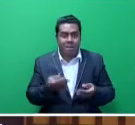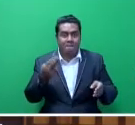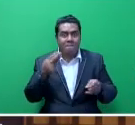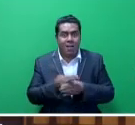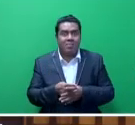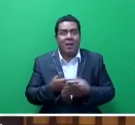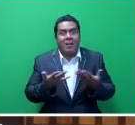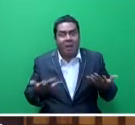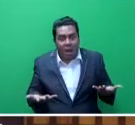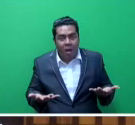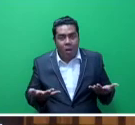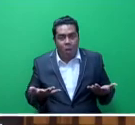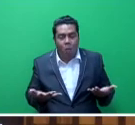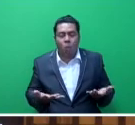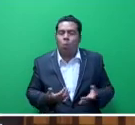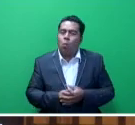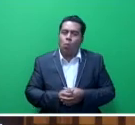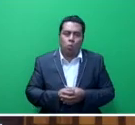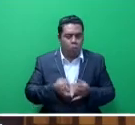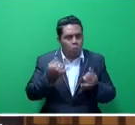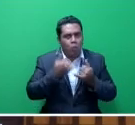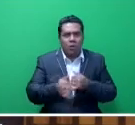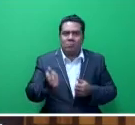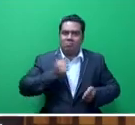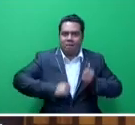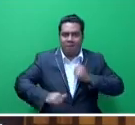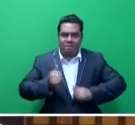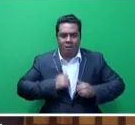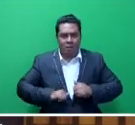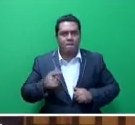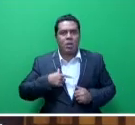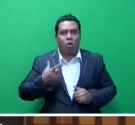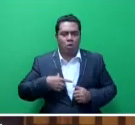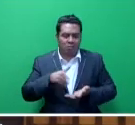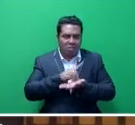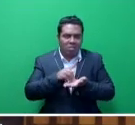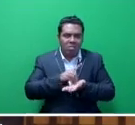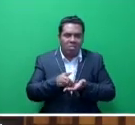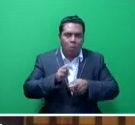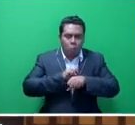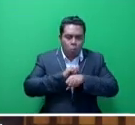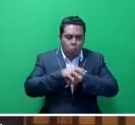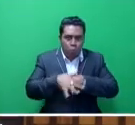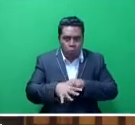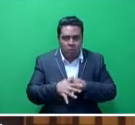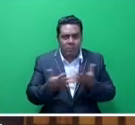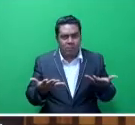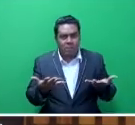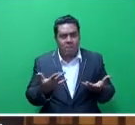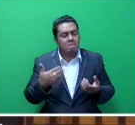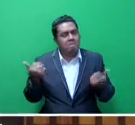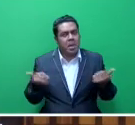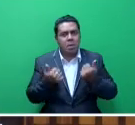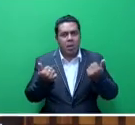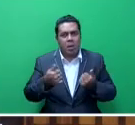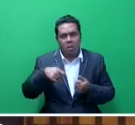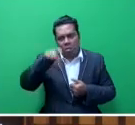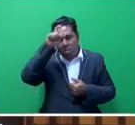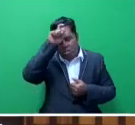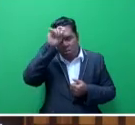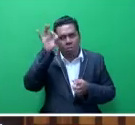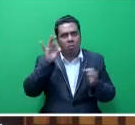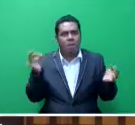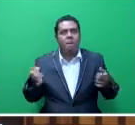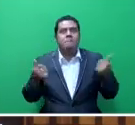decade at the mercy of this terrible disease. In the face of so many terrifying unknowns, many